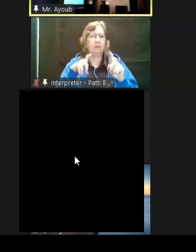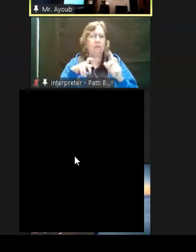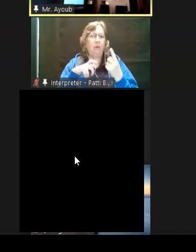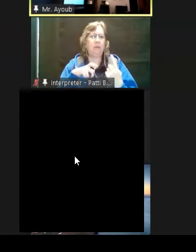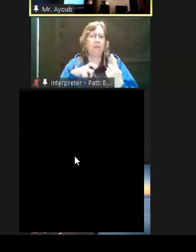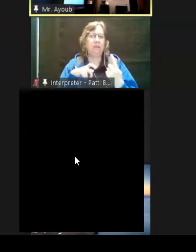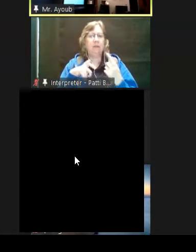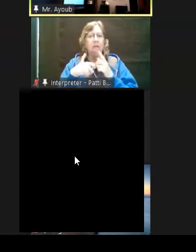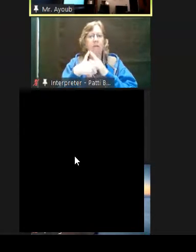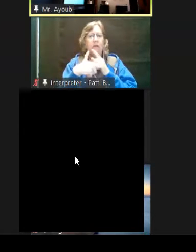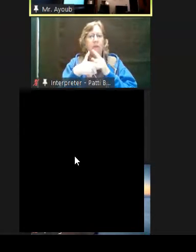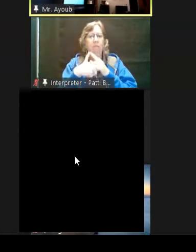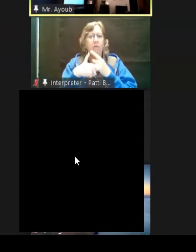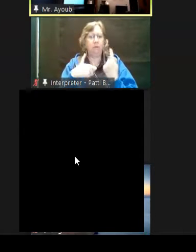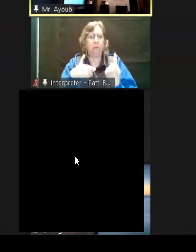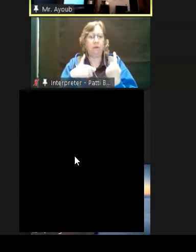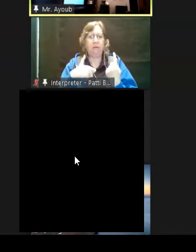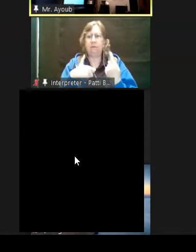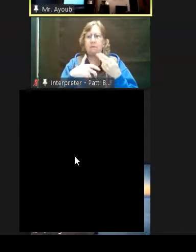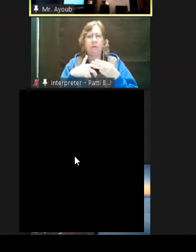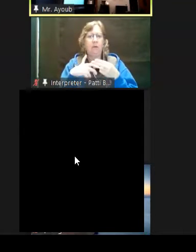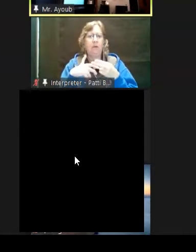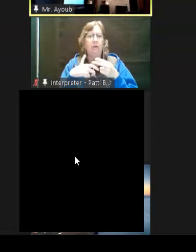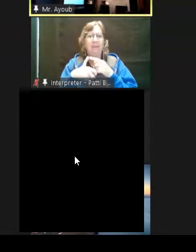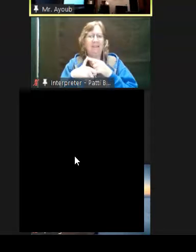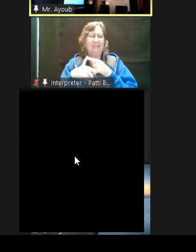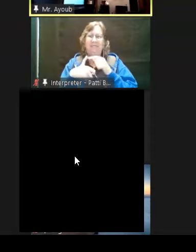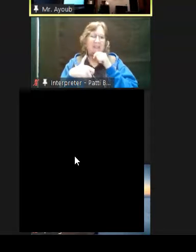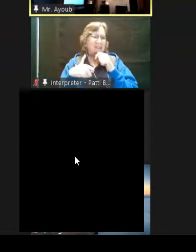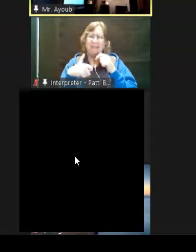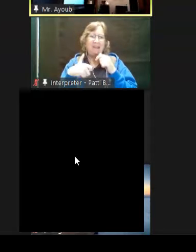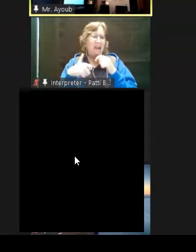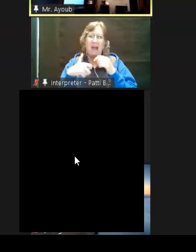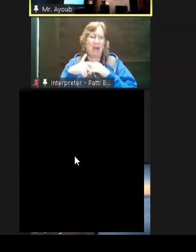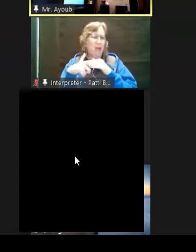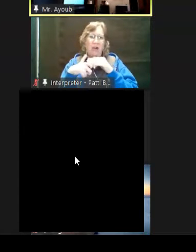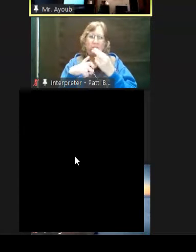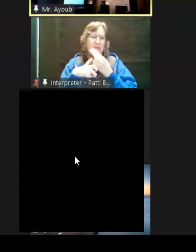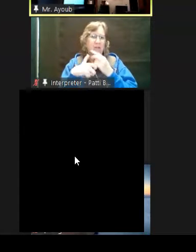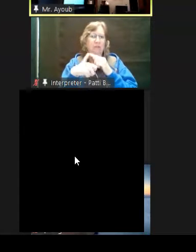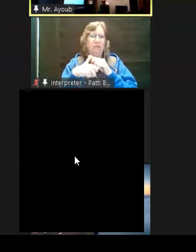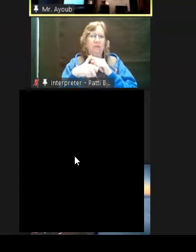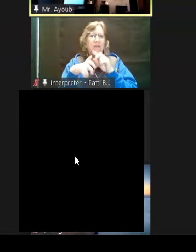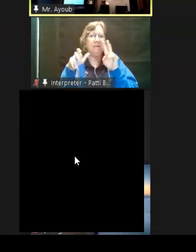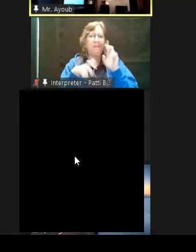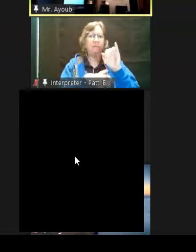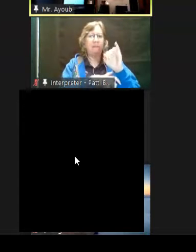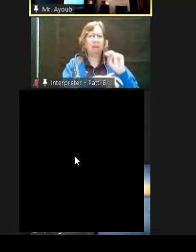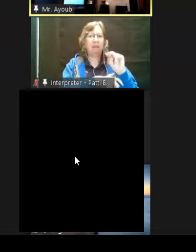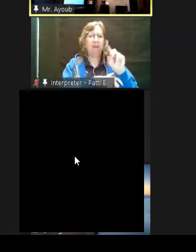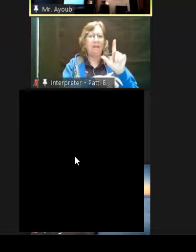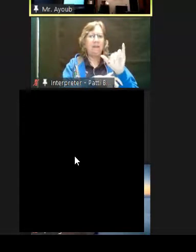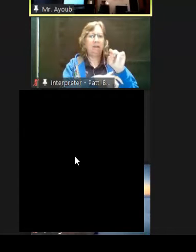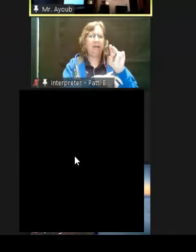So we talked about the first one, which is rarely used, which is inline.